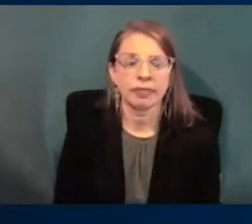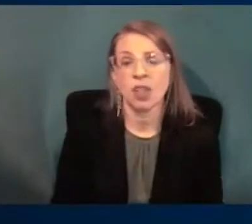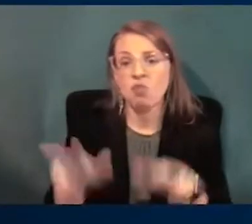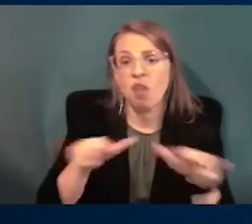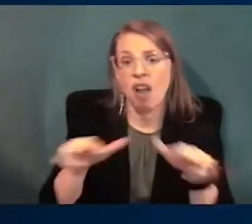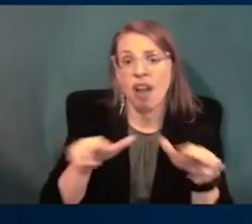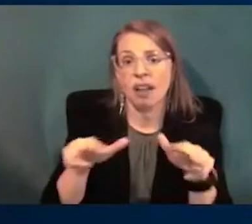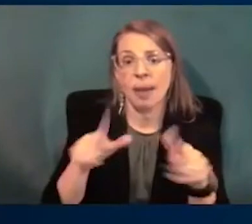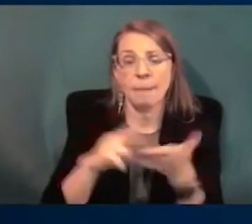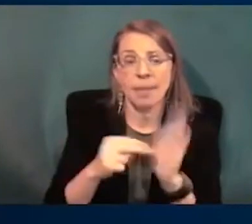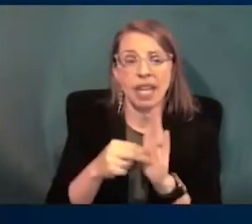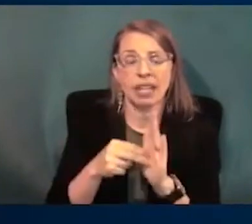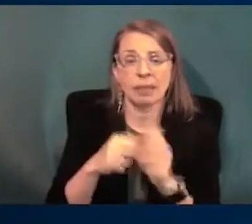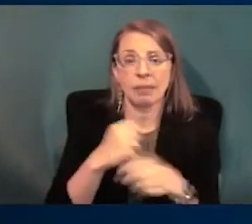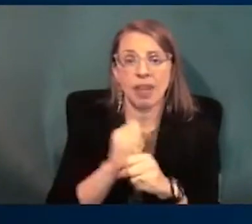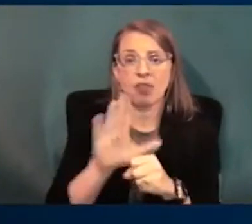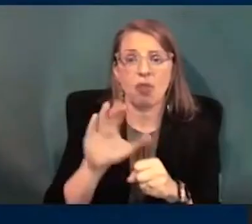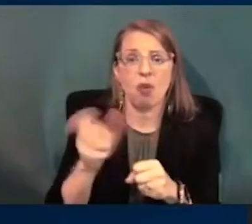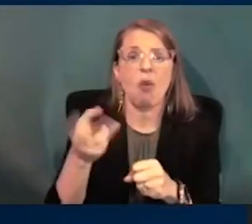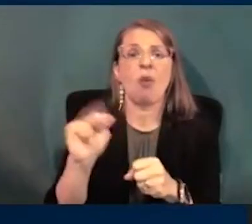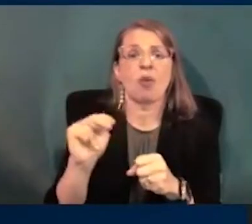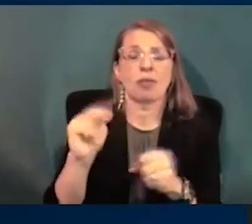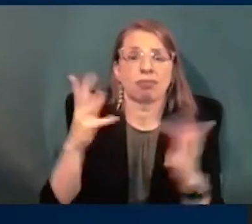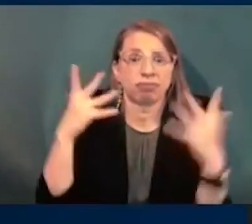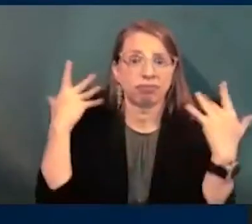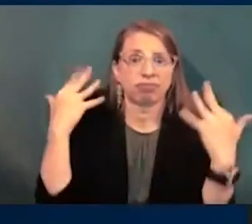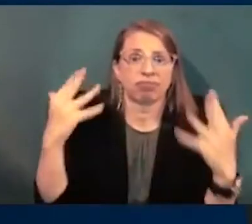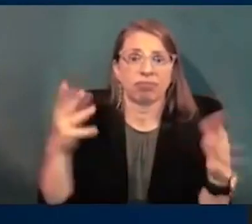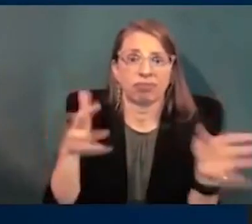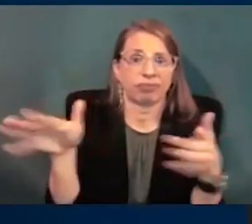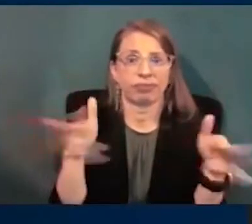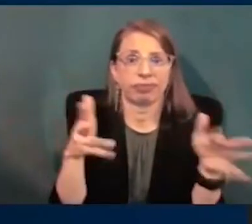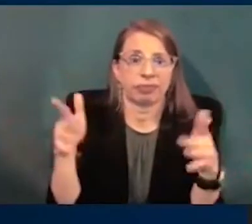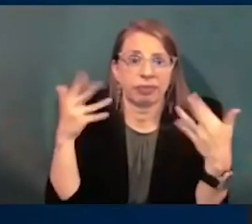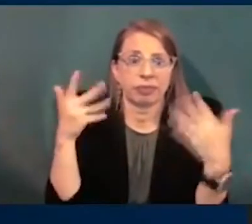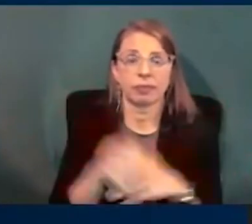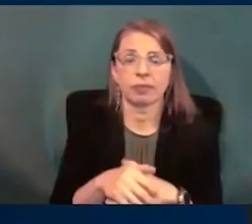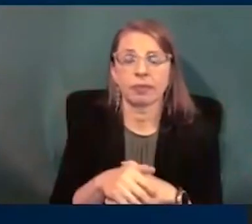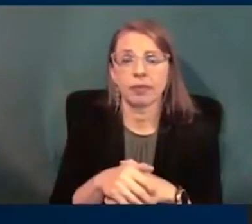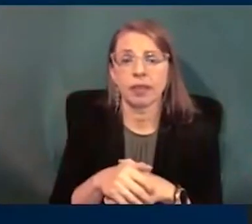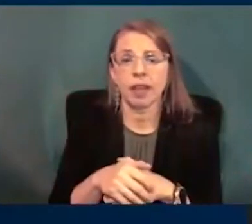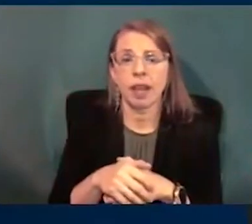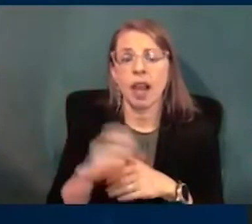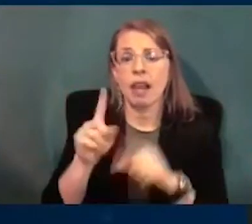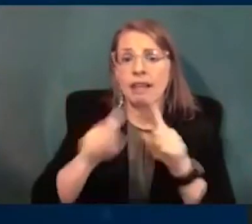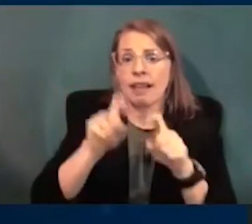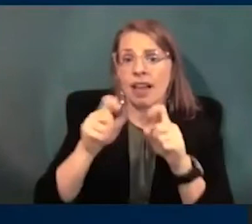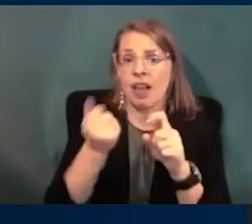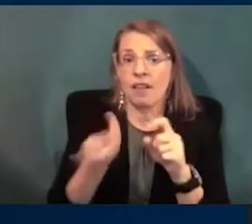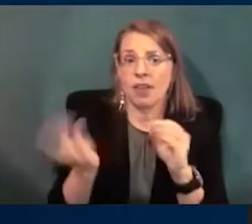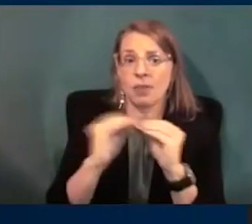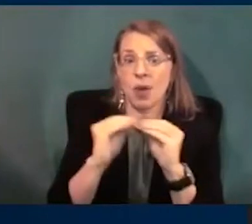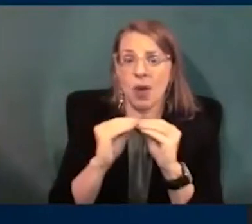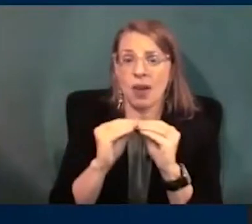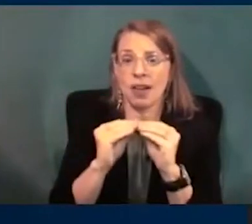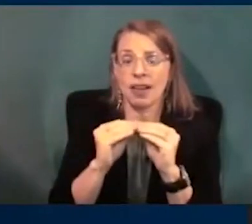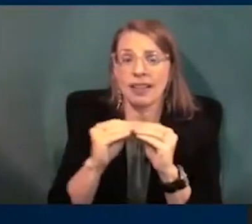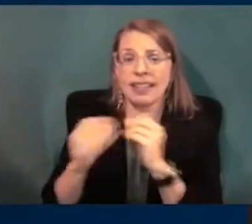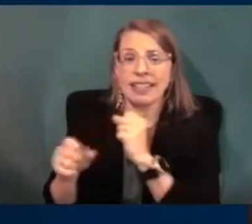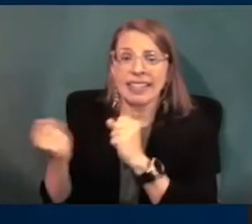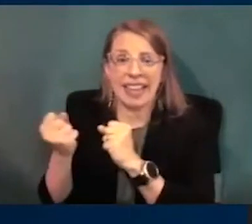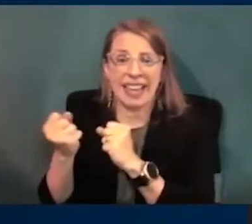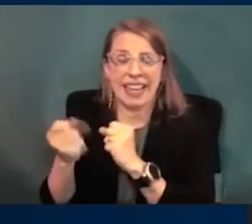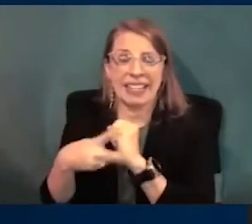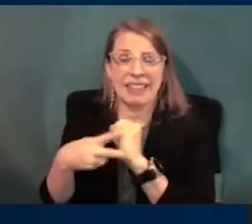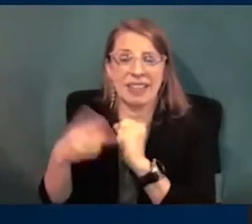turbulence. Let's try to do a couple more, and then Okay. I promise I'll squeeze some of these in for tomorrow, and we already have questions for tomorrow. But Kitty says, can